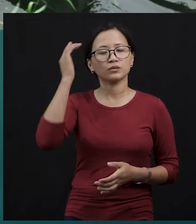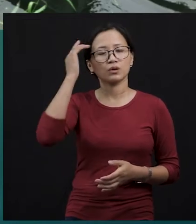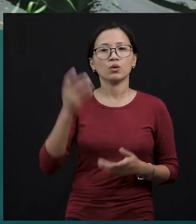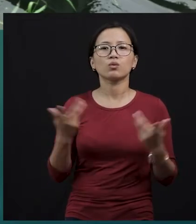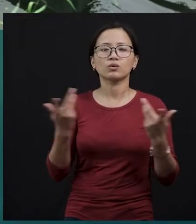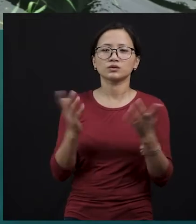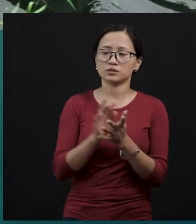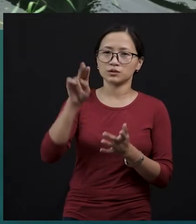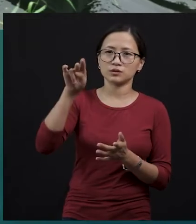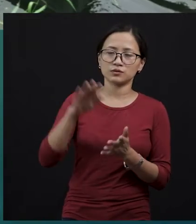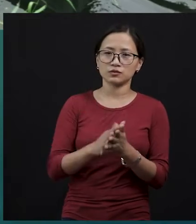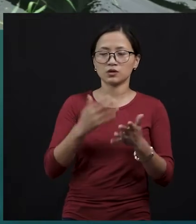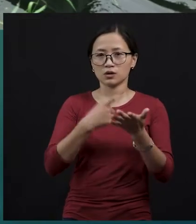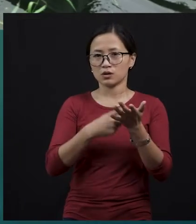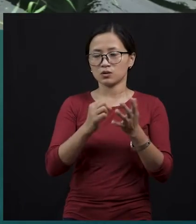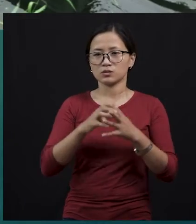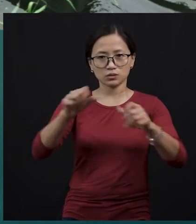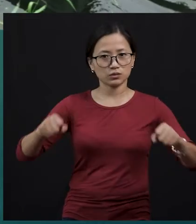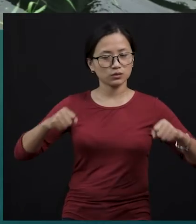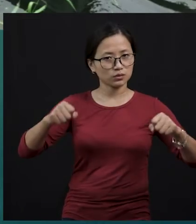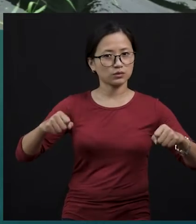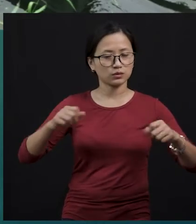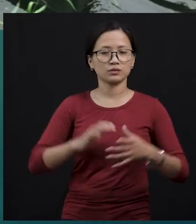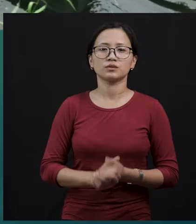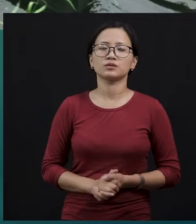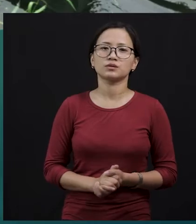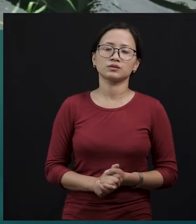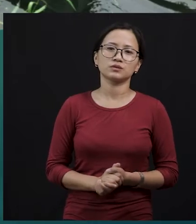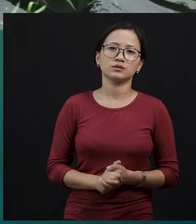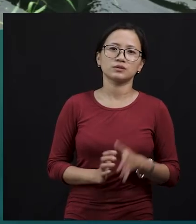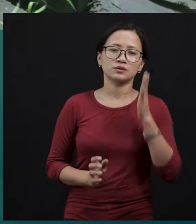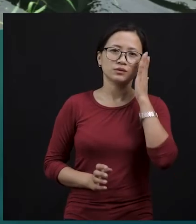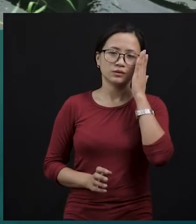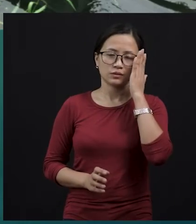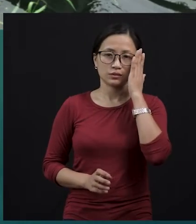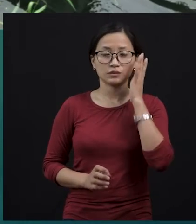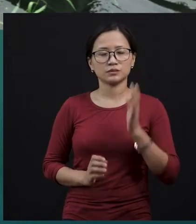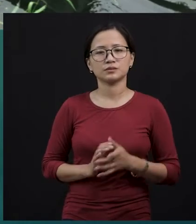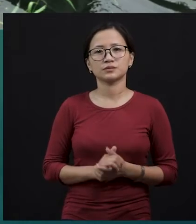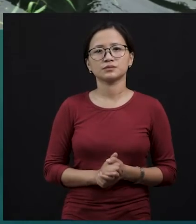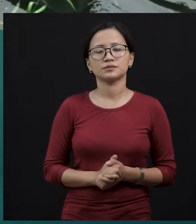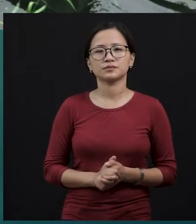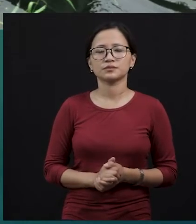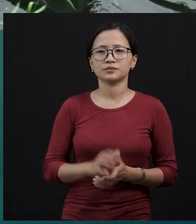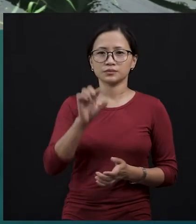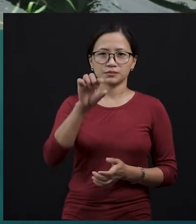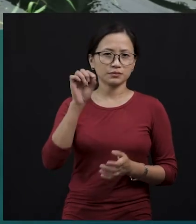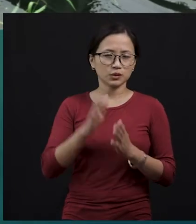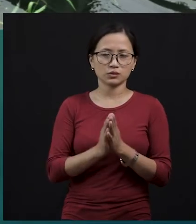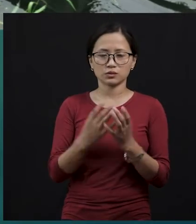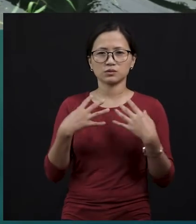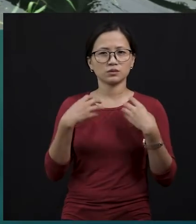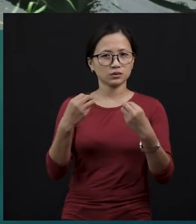is the meaning of row. With the help of that stick, we can row our boat, okay? So I want you to picture your